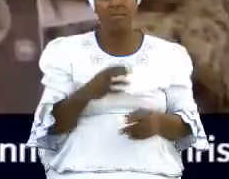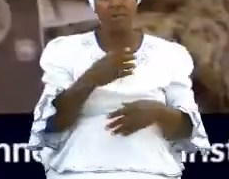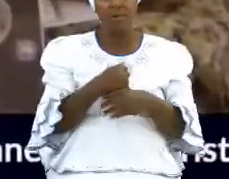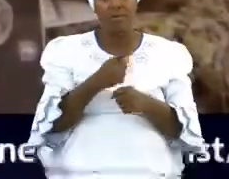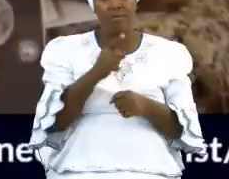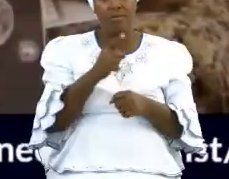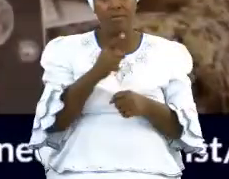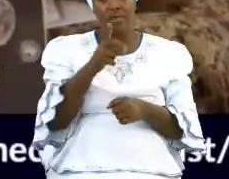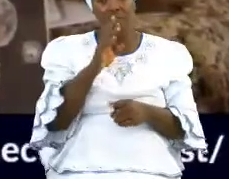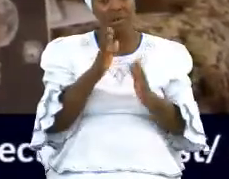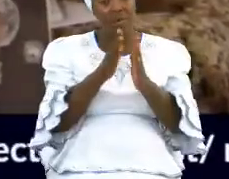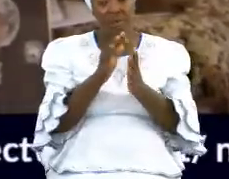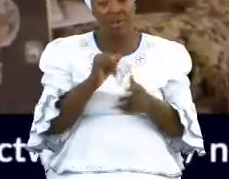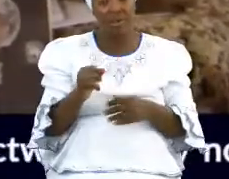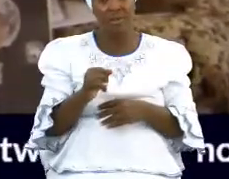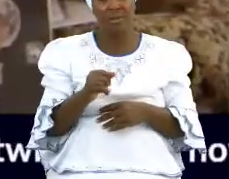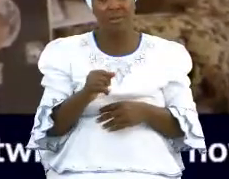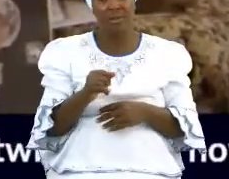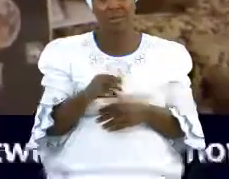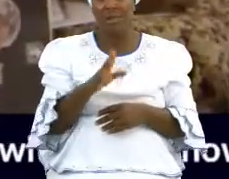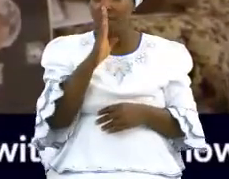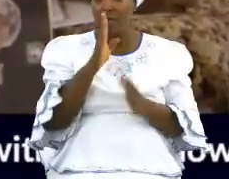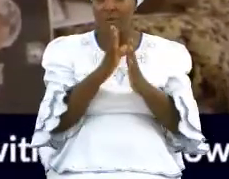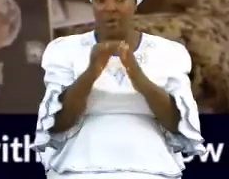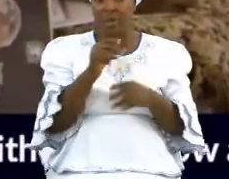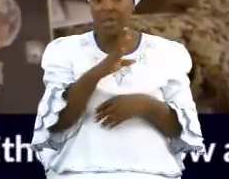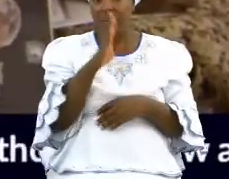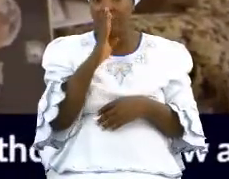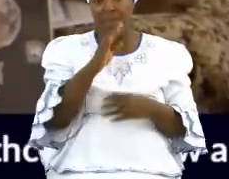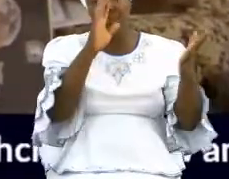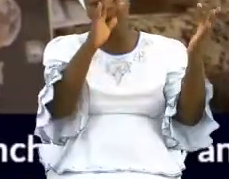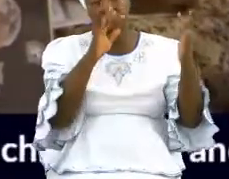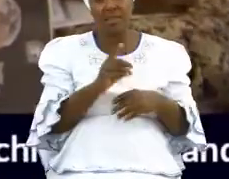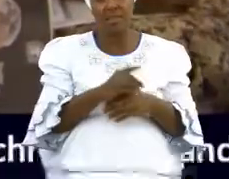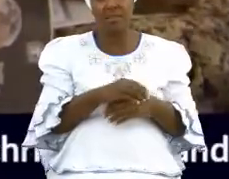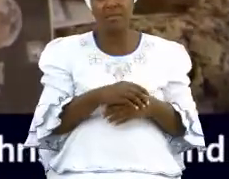I'm waiting for the counselors, the supervisors.